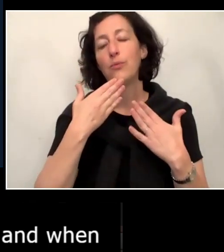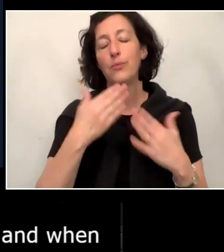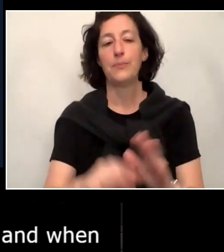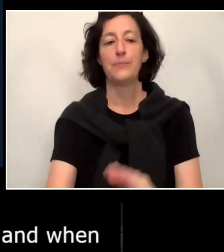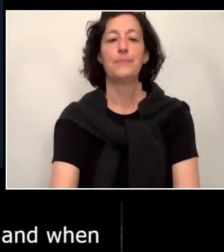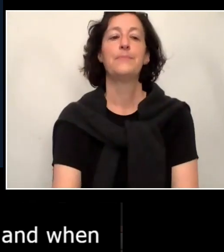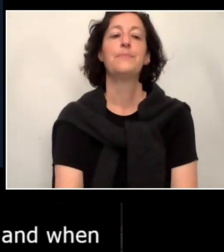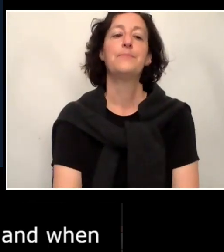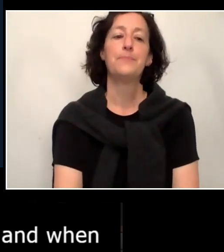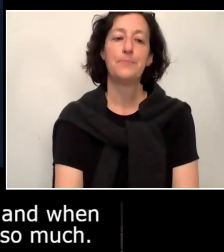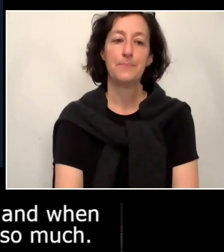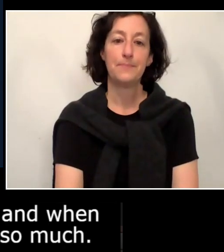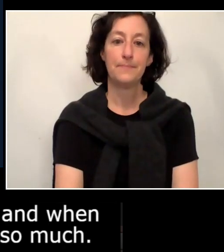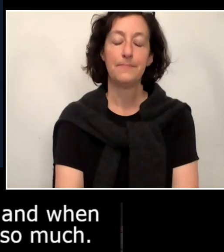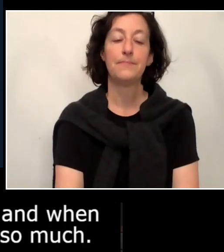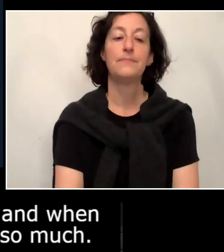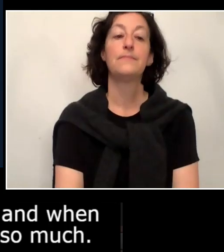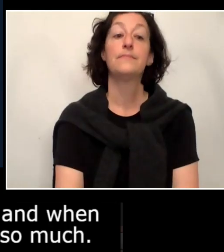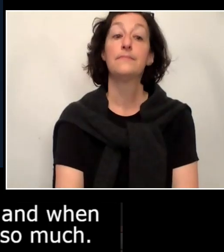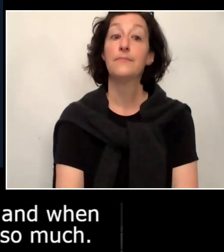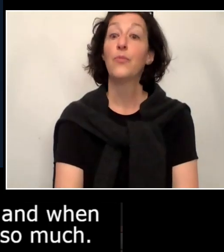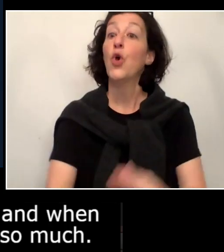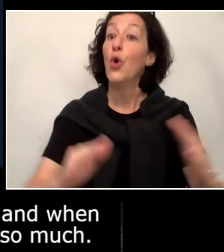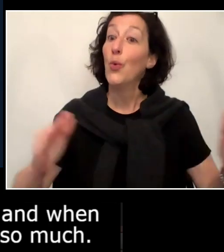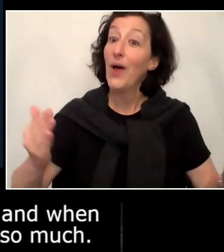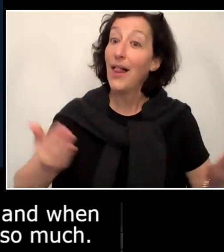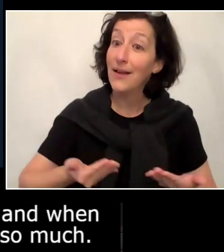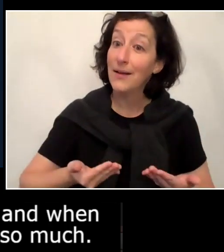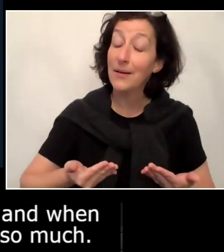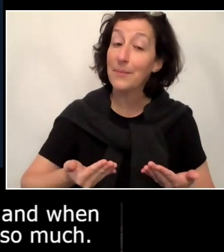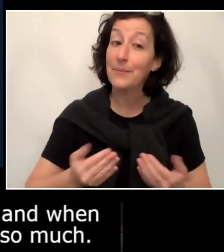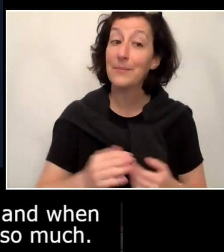Thank you. Okay, so welcome.